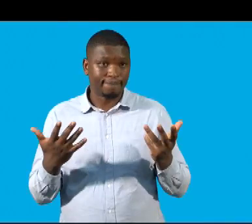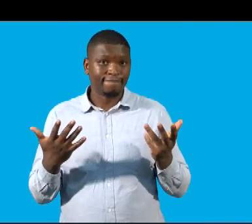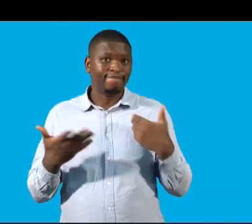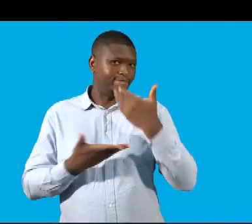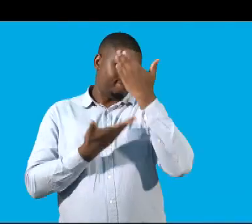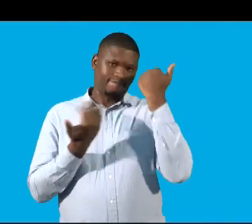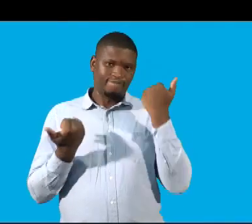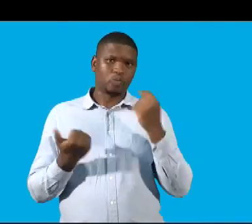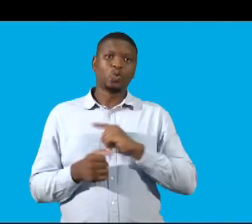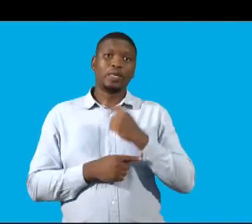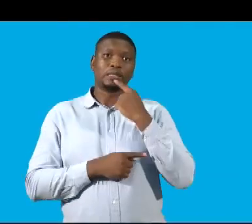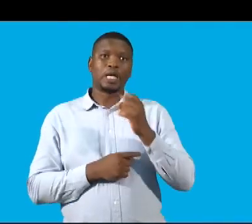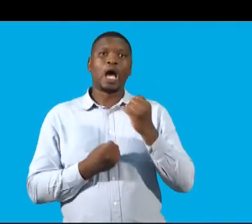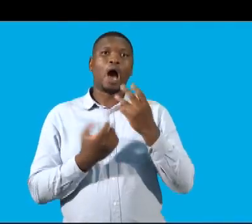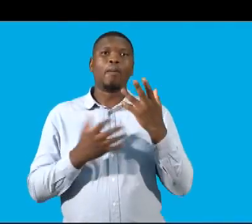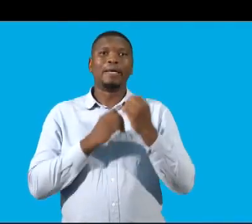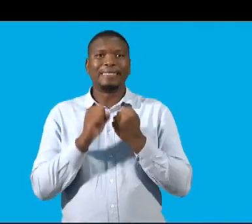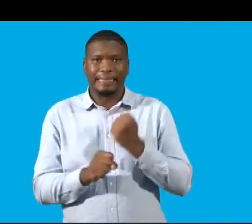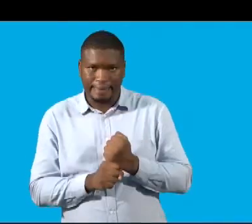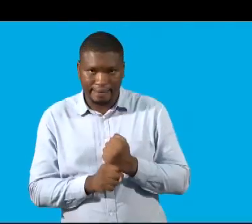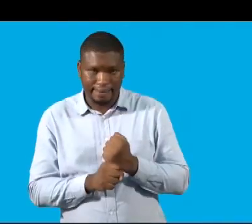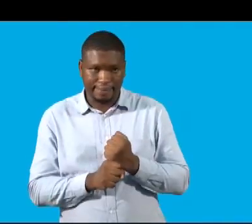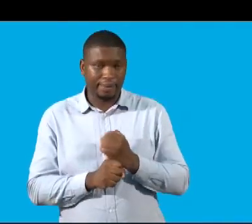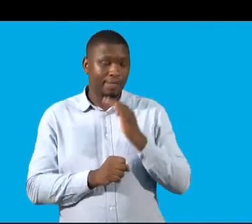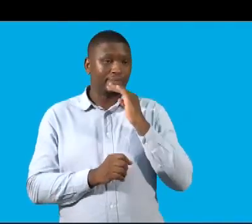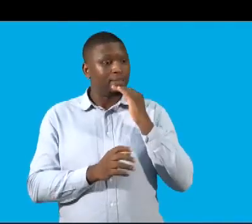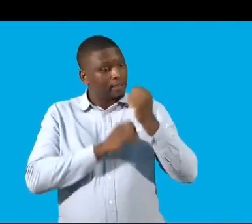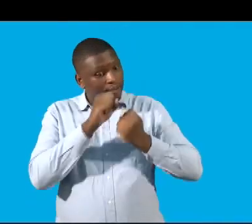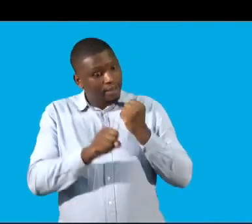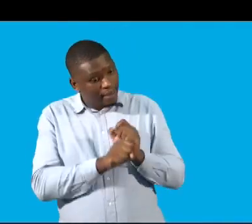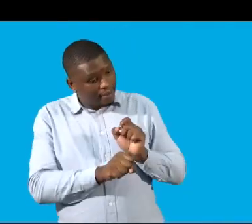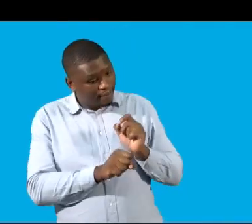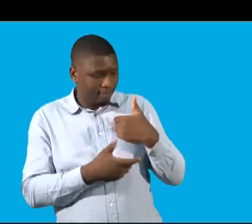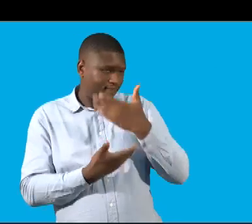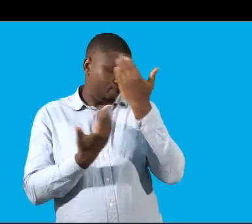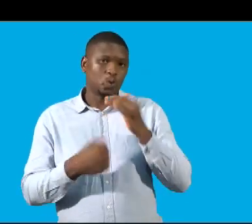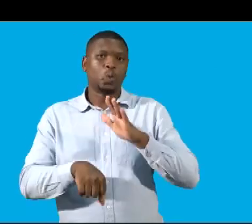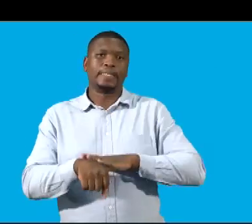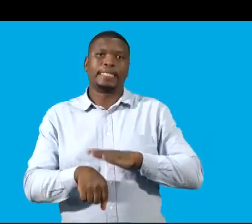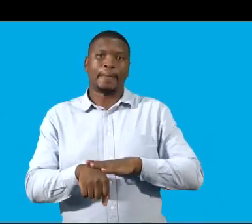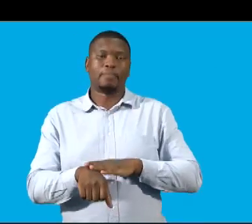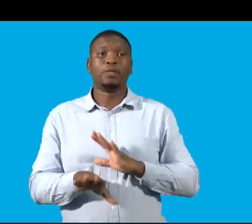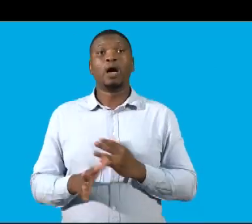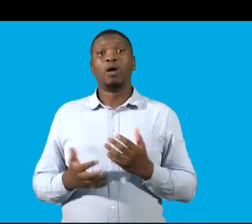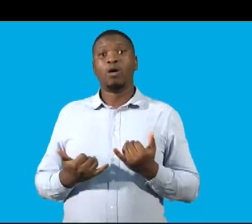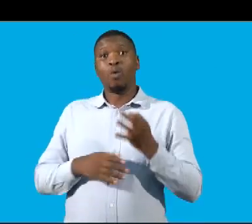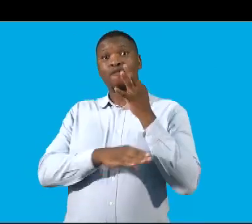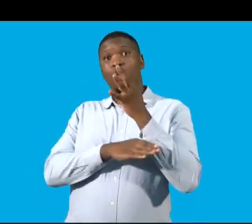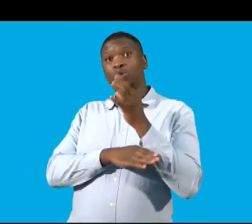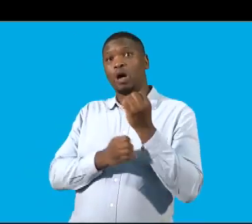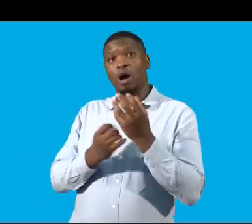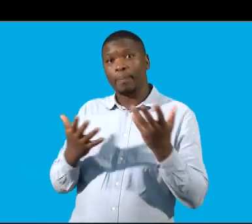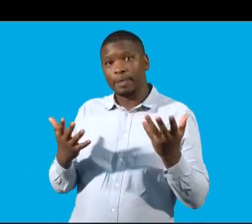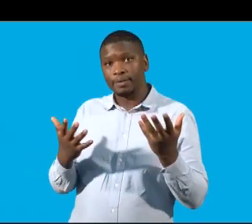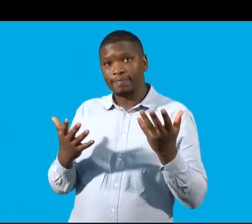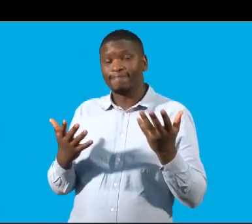years, the one that we do not know, because our question says calculate how many years, so we don't know the time period here. Now let's talk about the present value